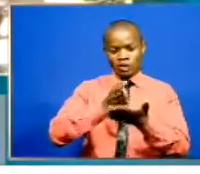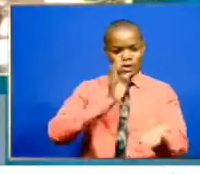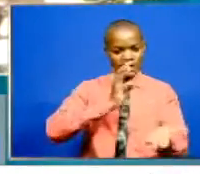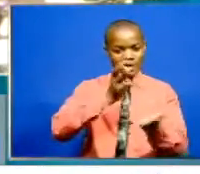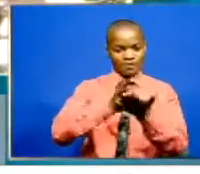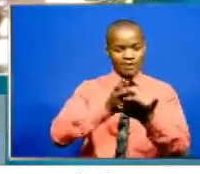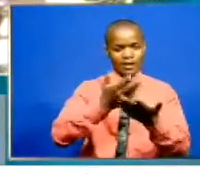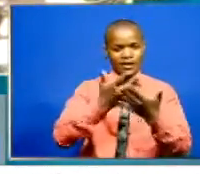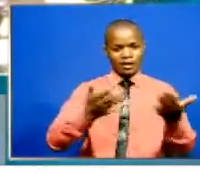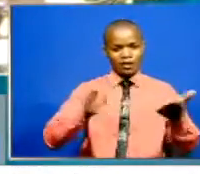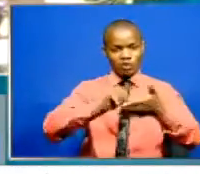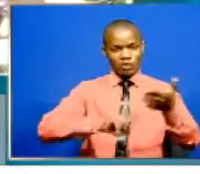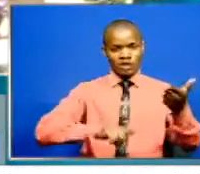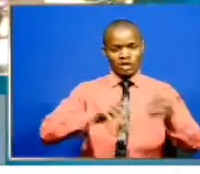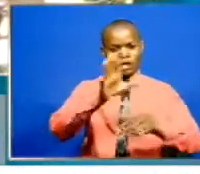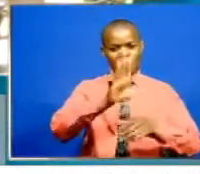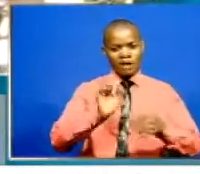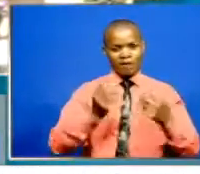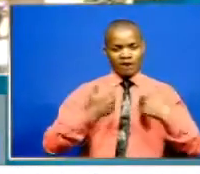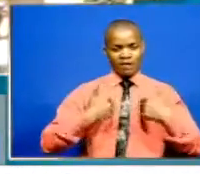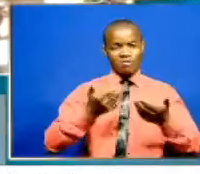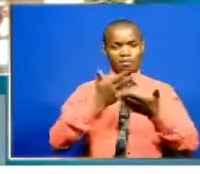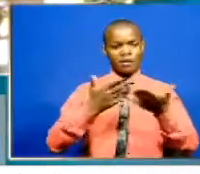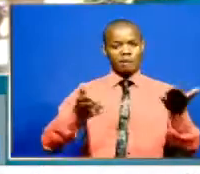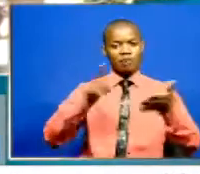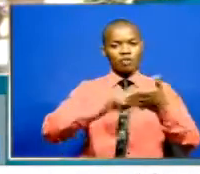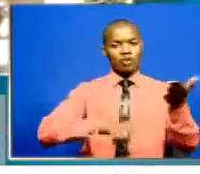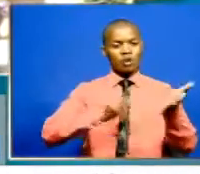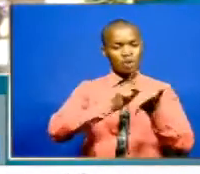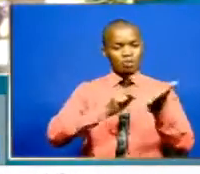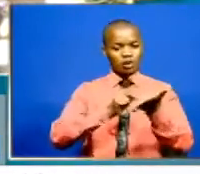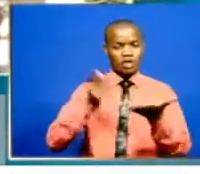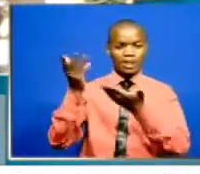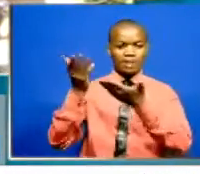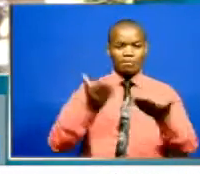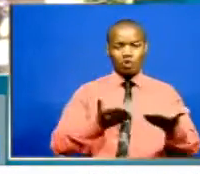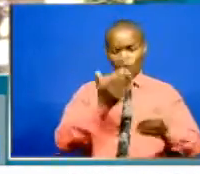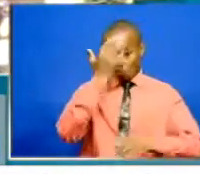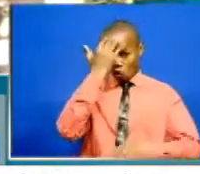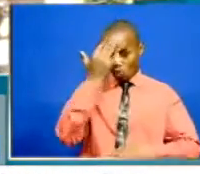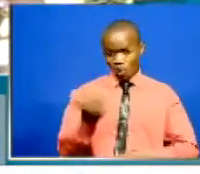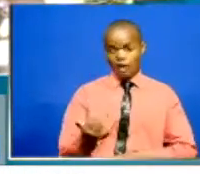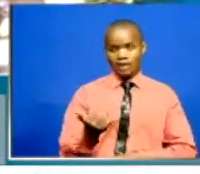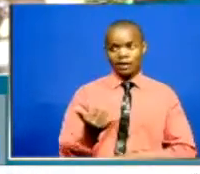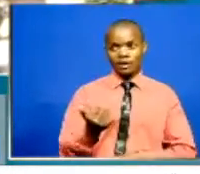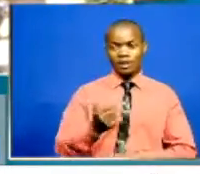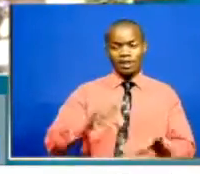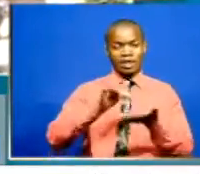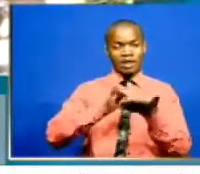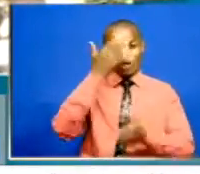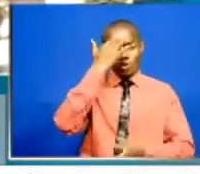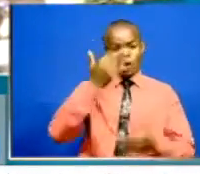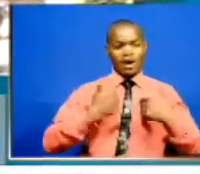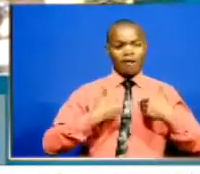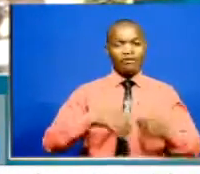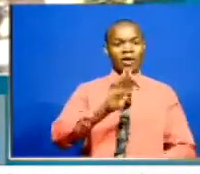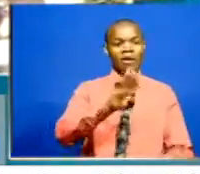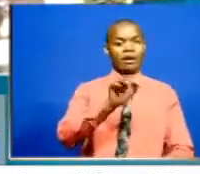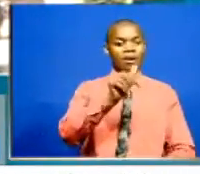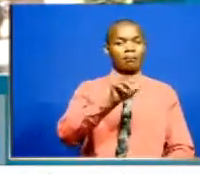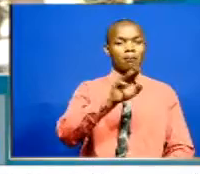has become a dumping site for hazardous, mm, waste. And that is why you held the Bamako Convention.